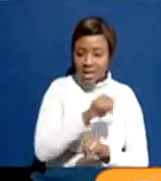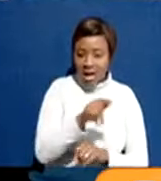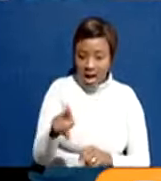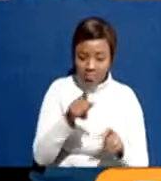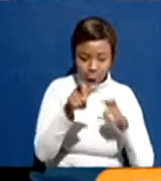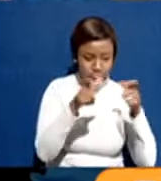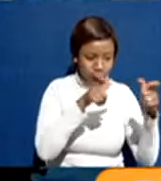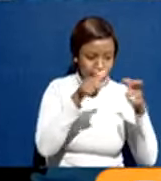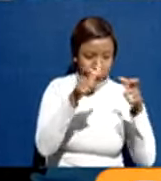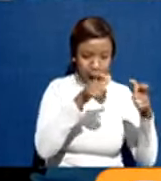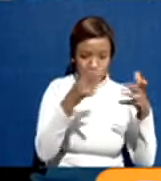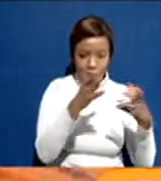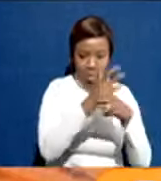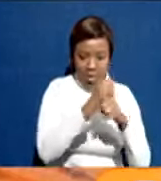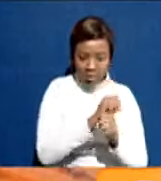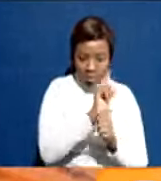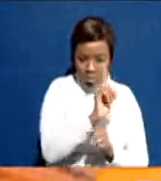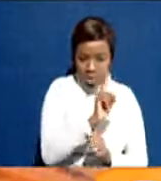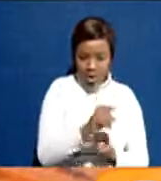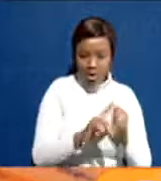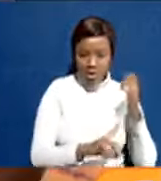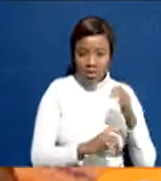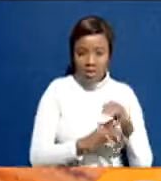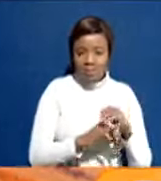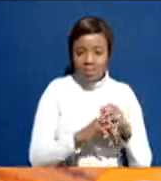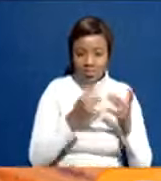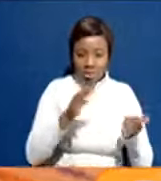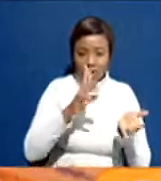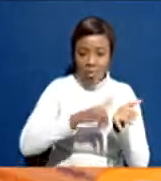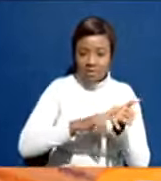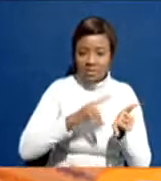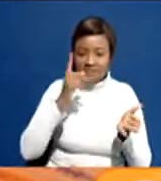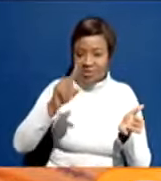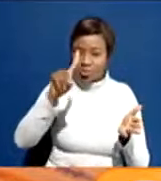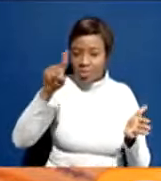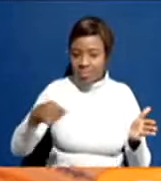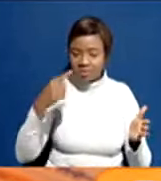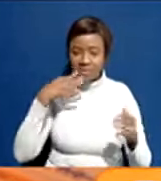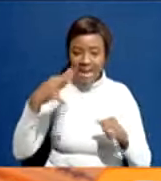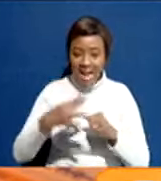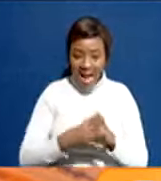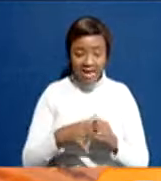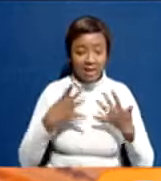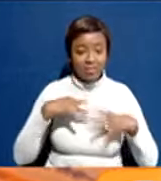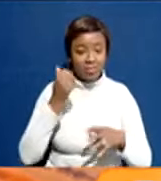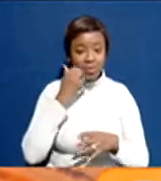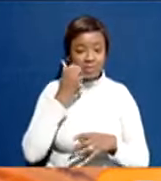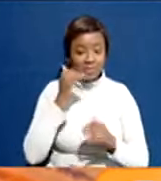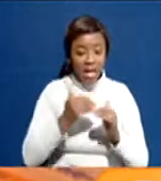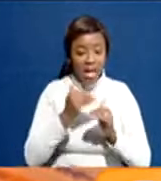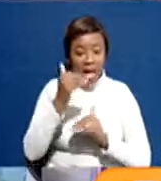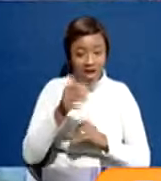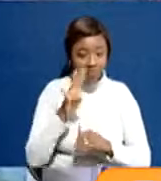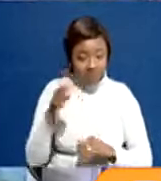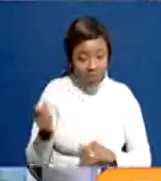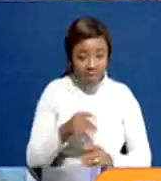in collaboration with the two counties, has so far registered 1,900 patients 4 months after